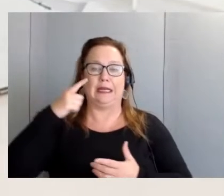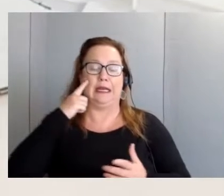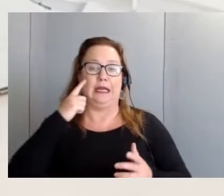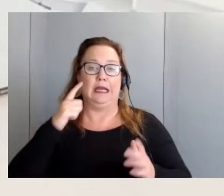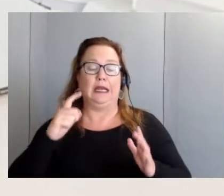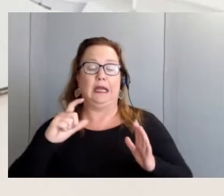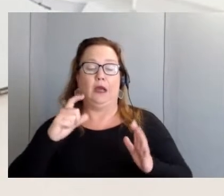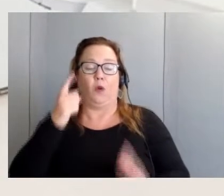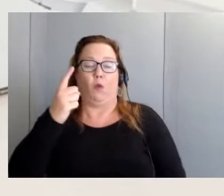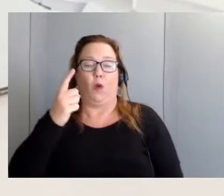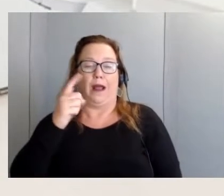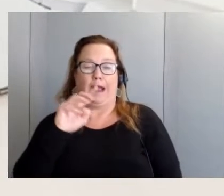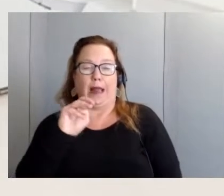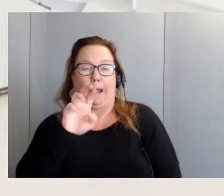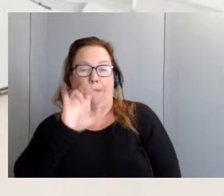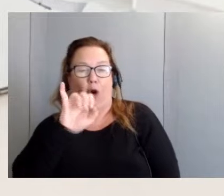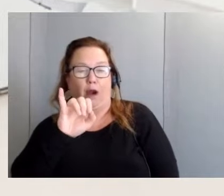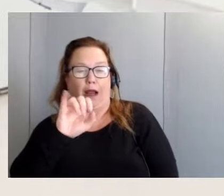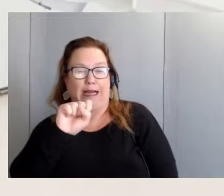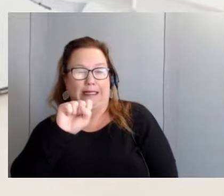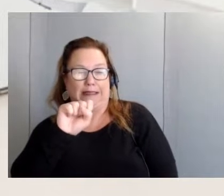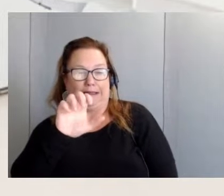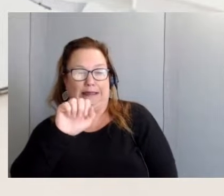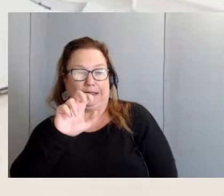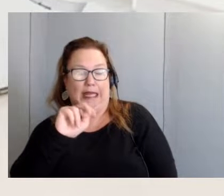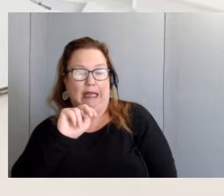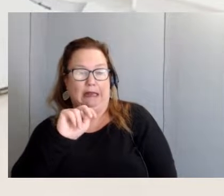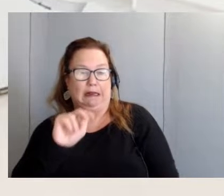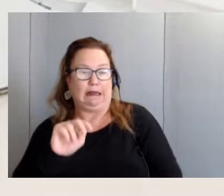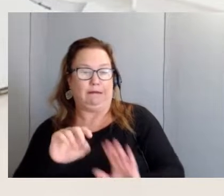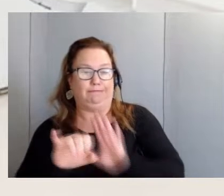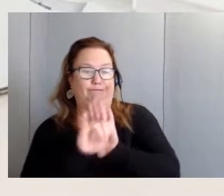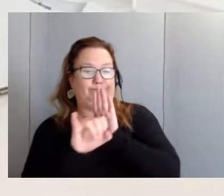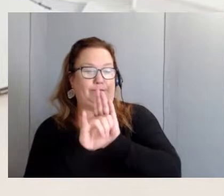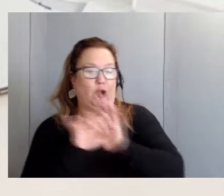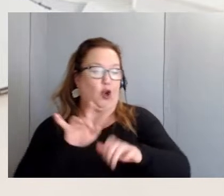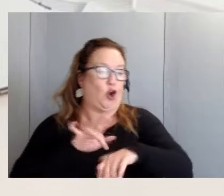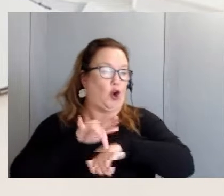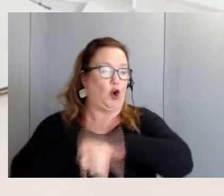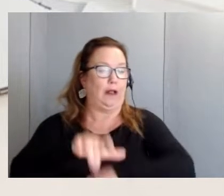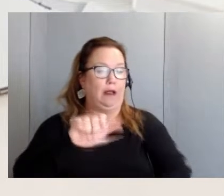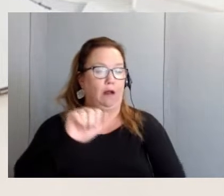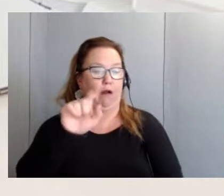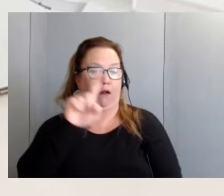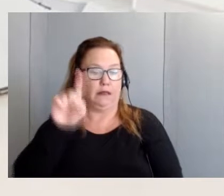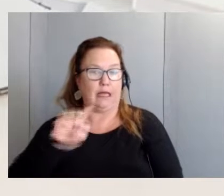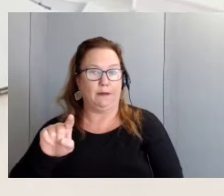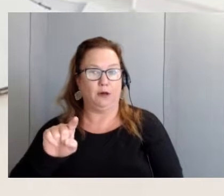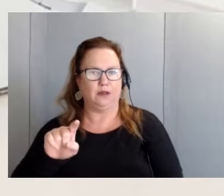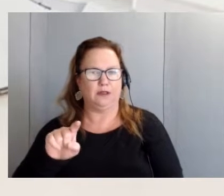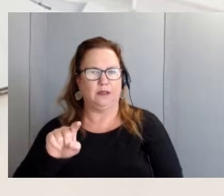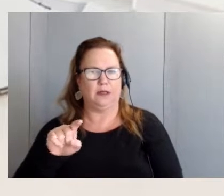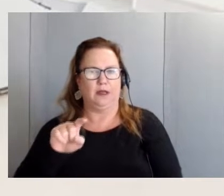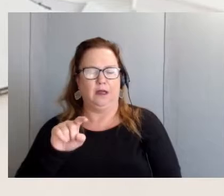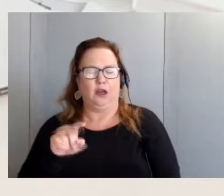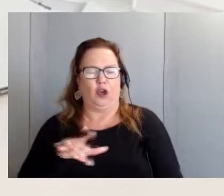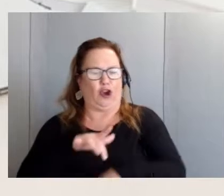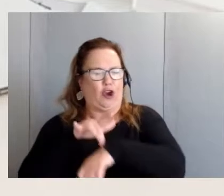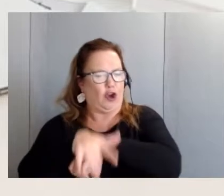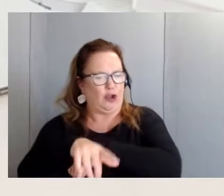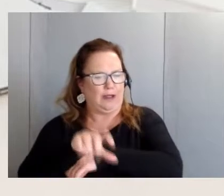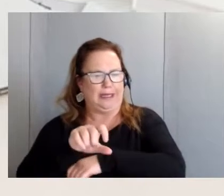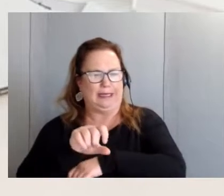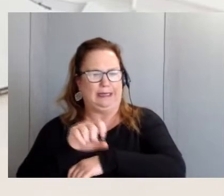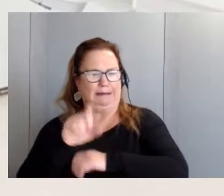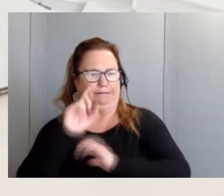brain MRI scan that could rapidly detect early signs of Alzheimer's. How does that work? I mean, the early signs and getting to it